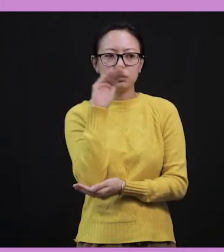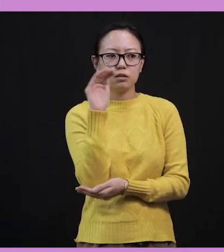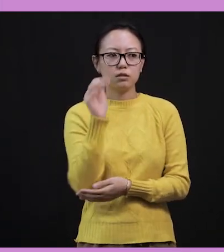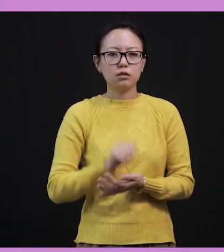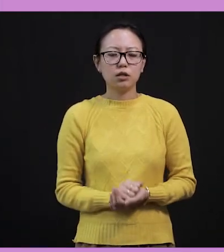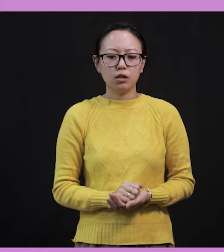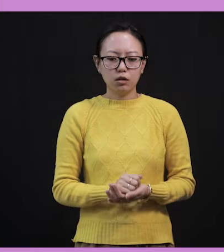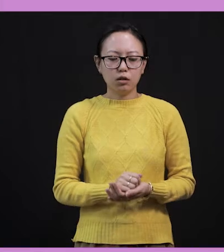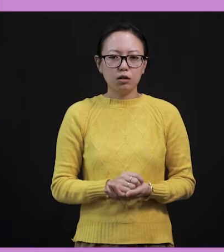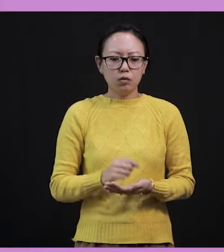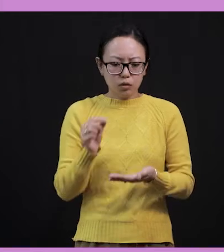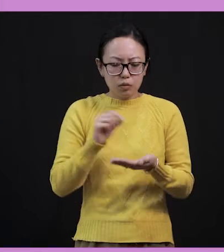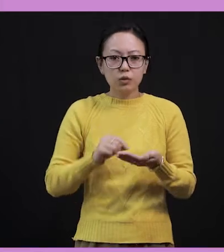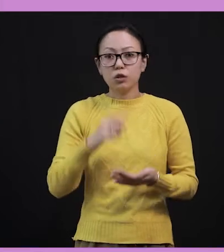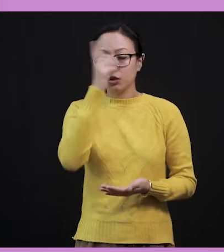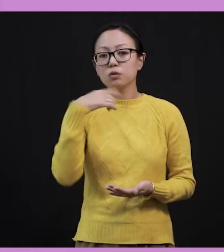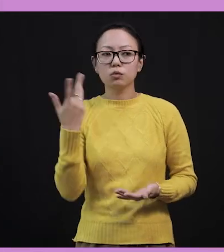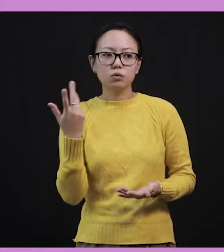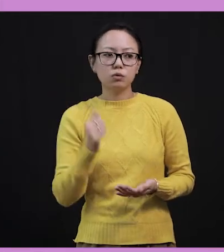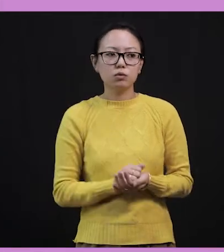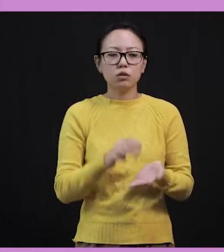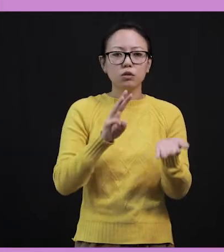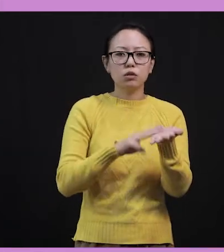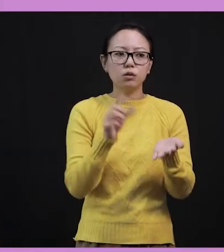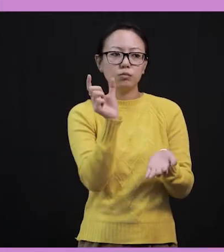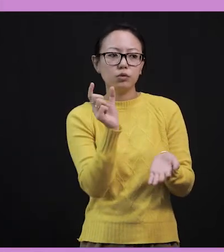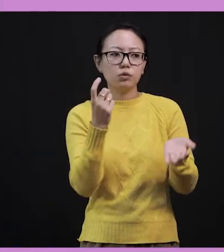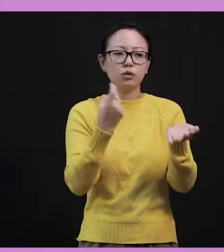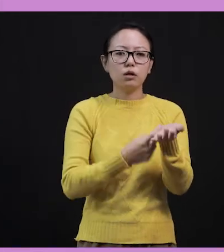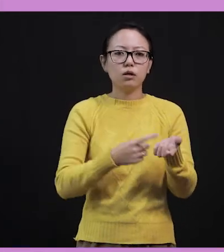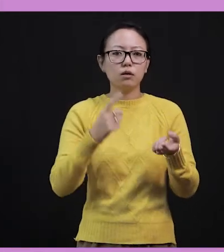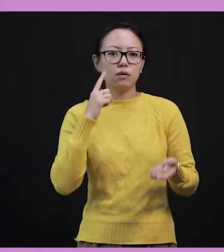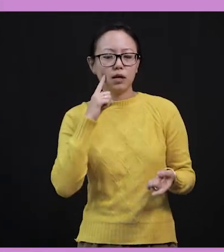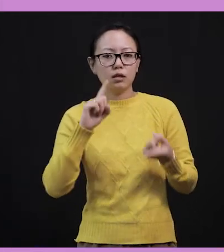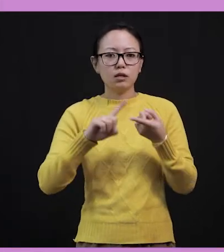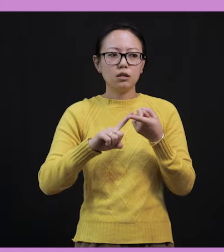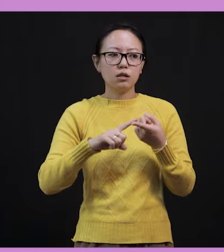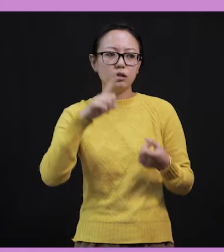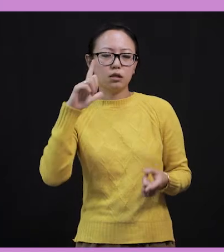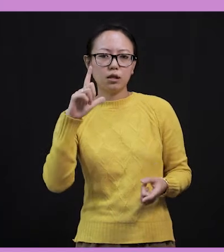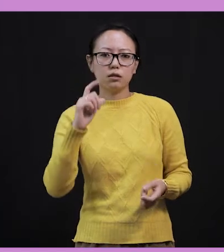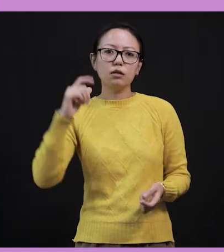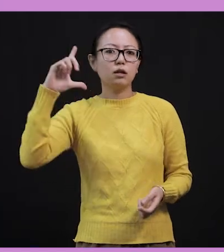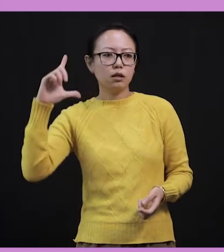Now this is a French poet, so I might have gone wrong with the